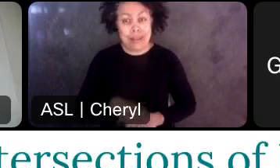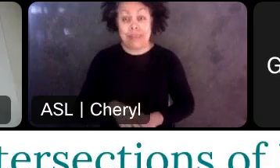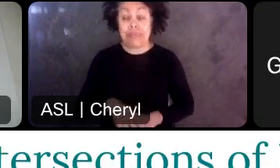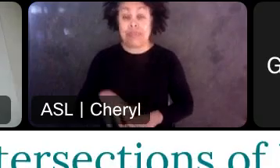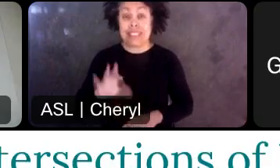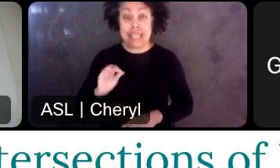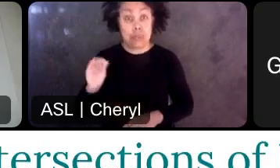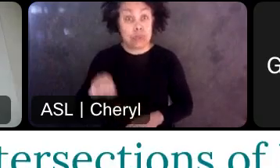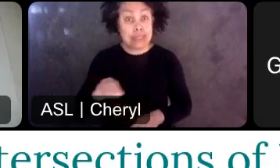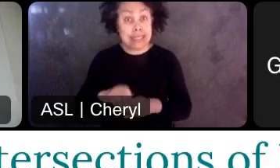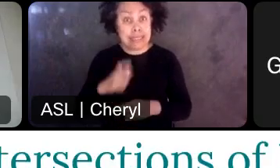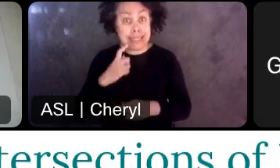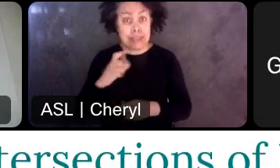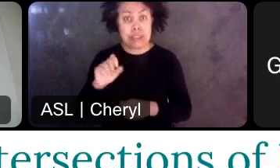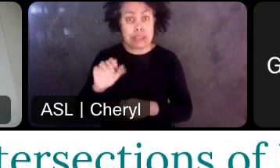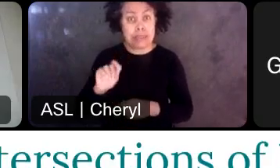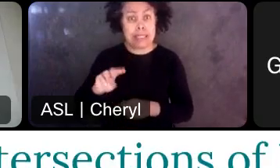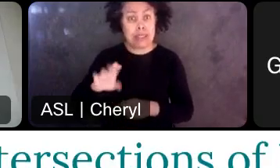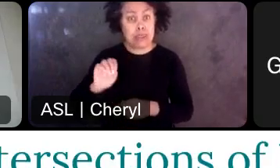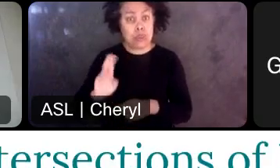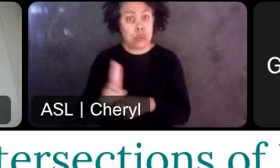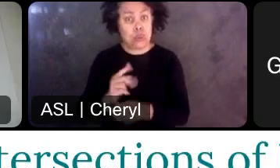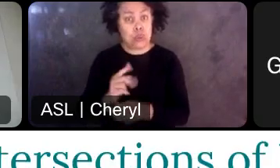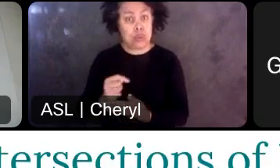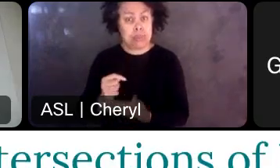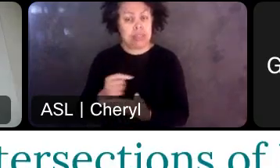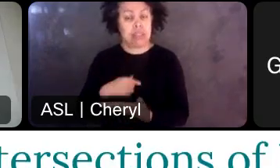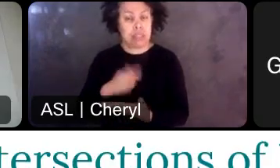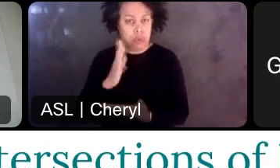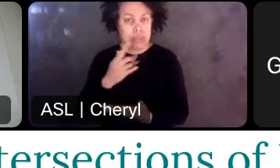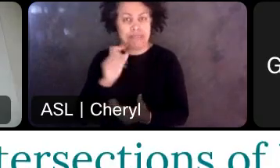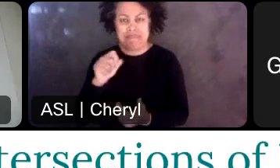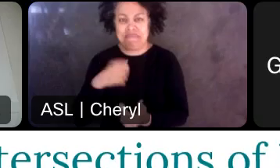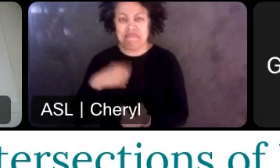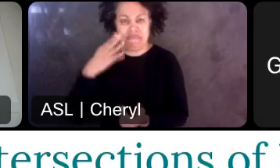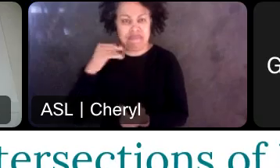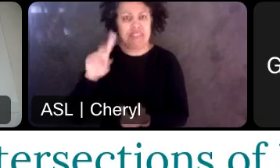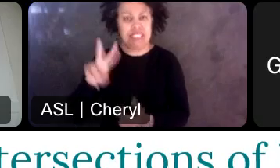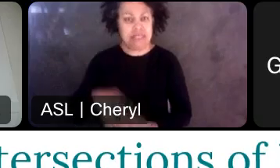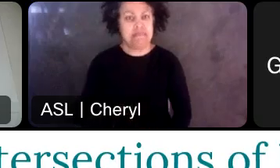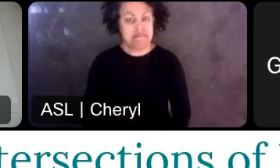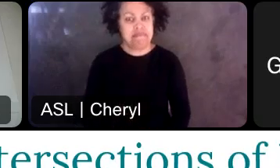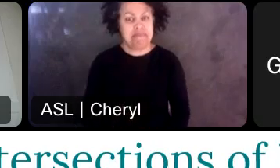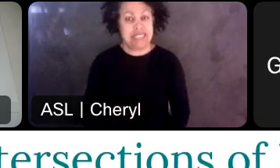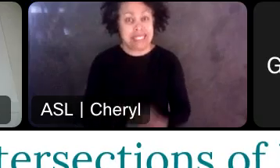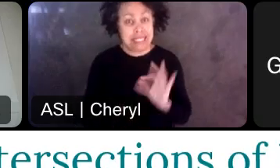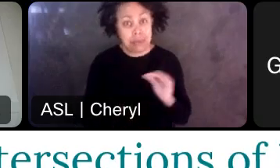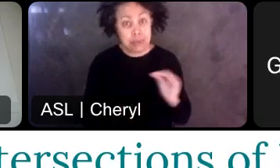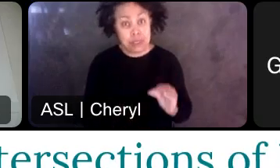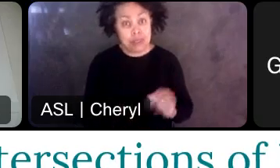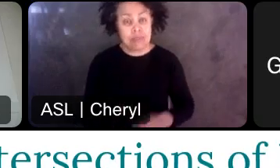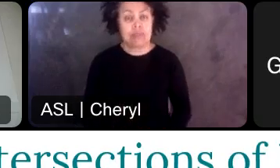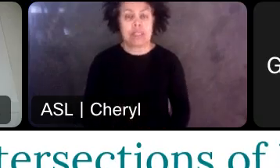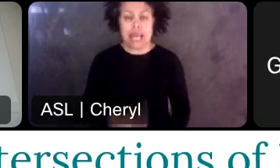use treatment reporting experiences of domestic violence. At the same time, we know that these numbers are